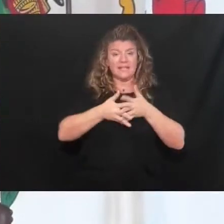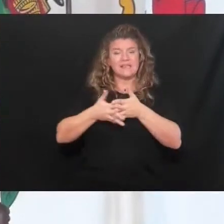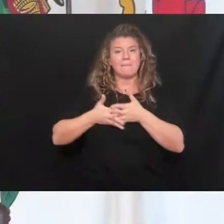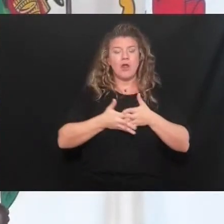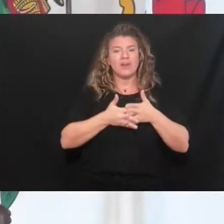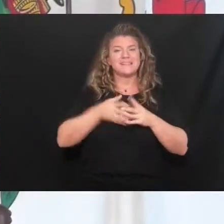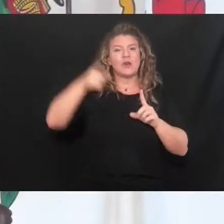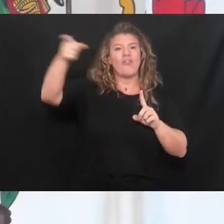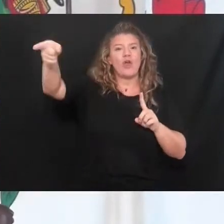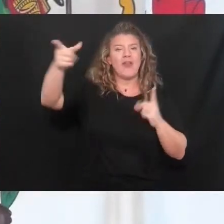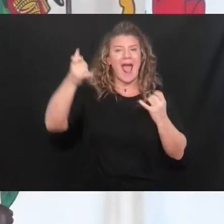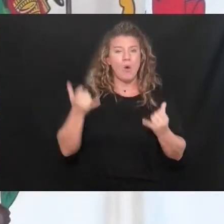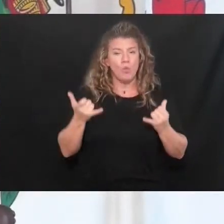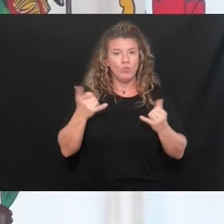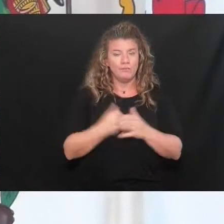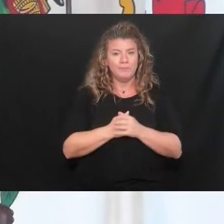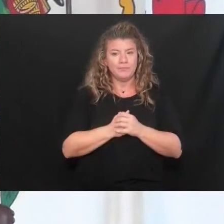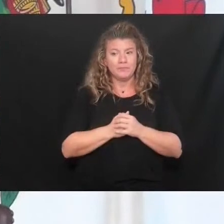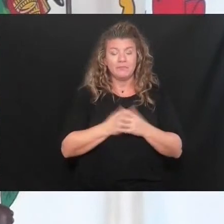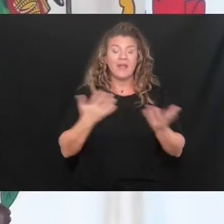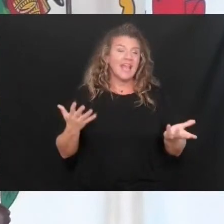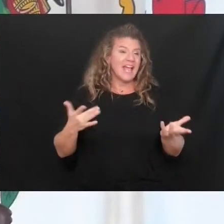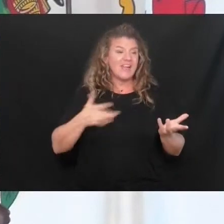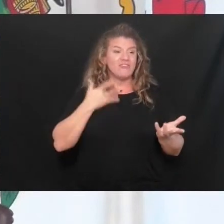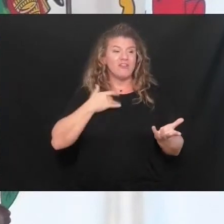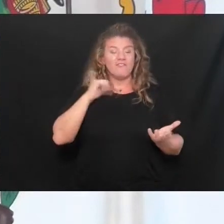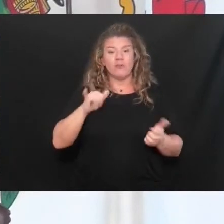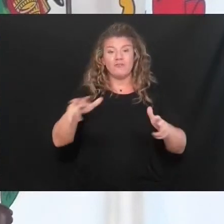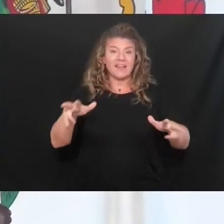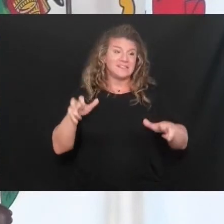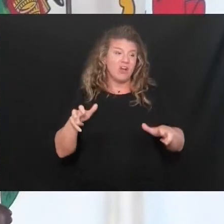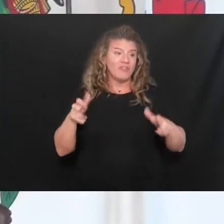there. And if you think that's selfish, well, you just think it's